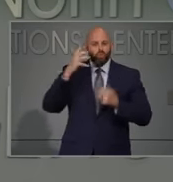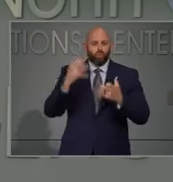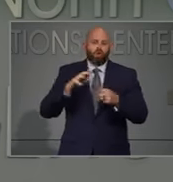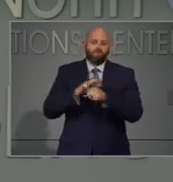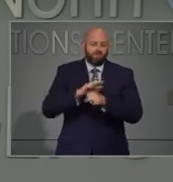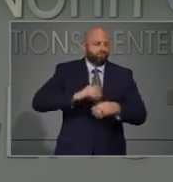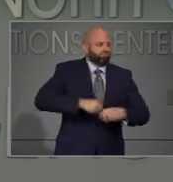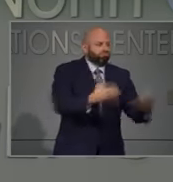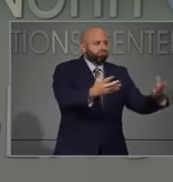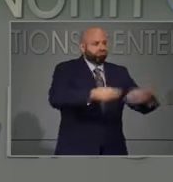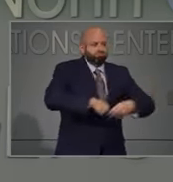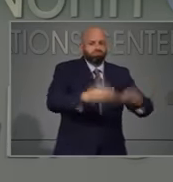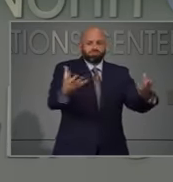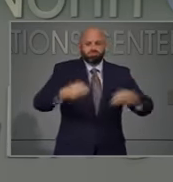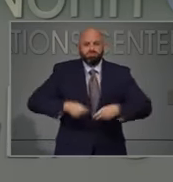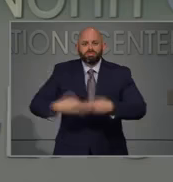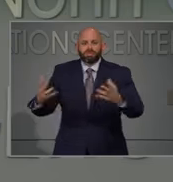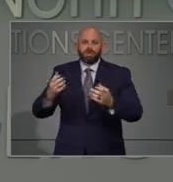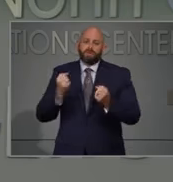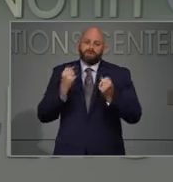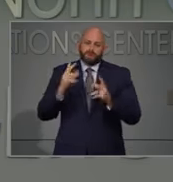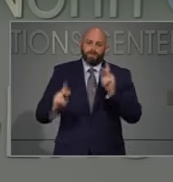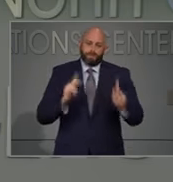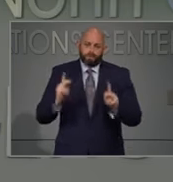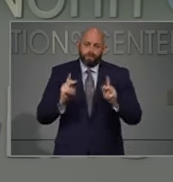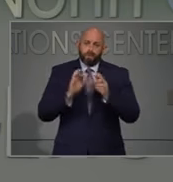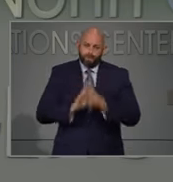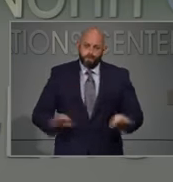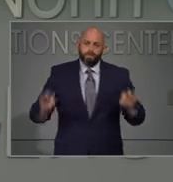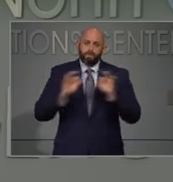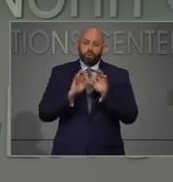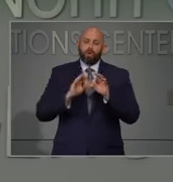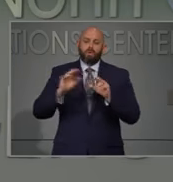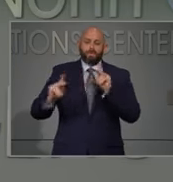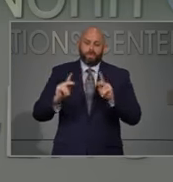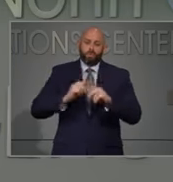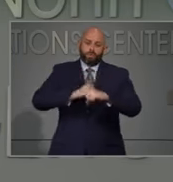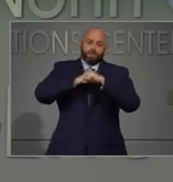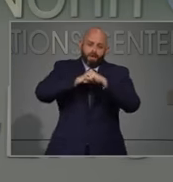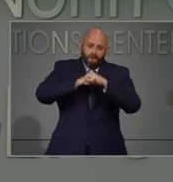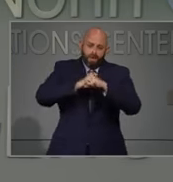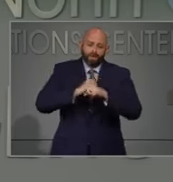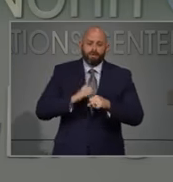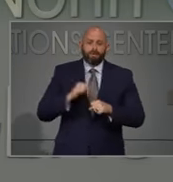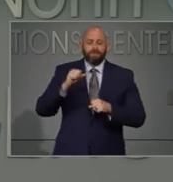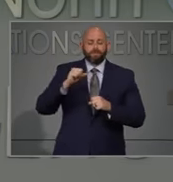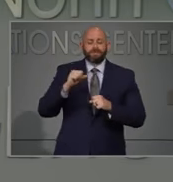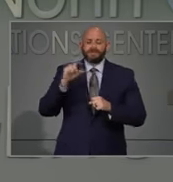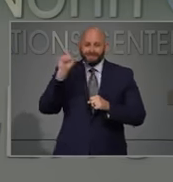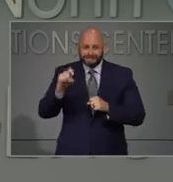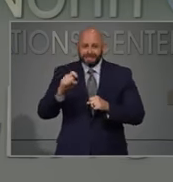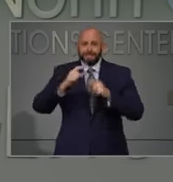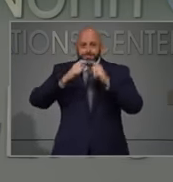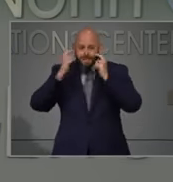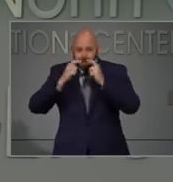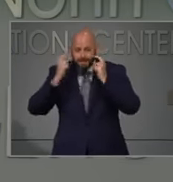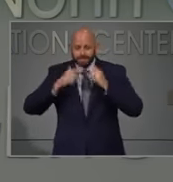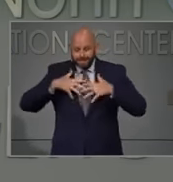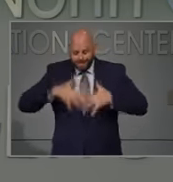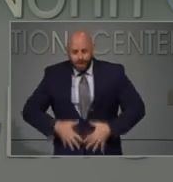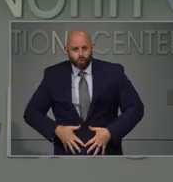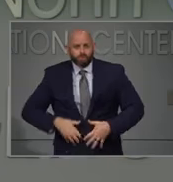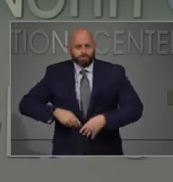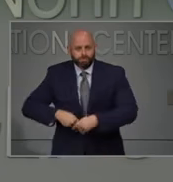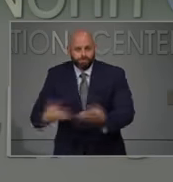to a lot of people. It's very important that this PPE be available across the board, but